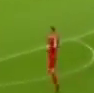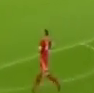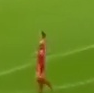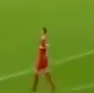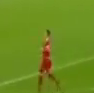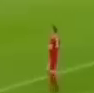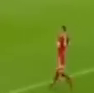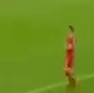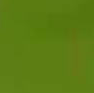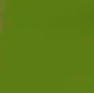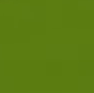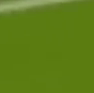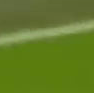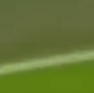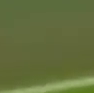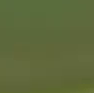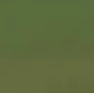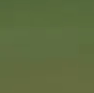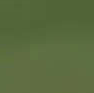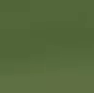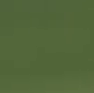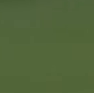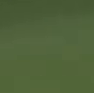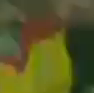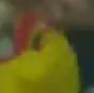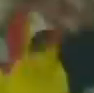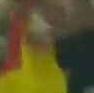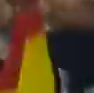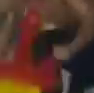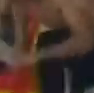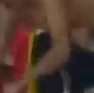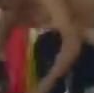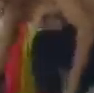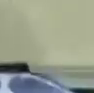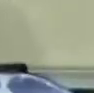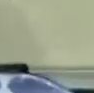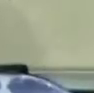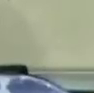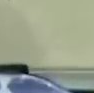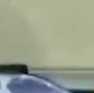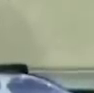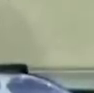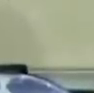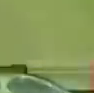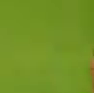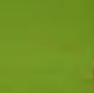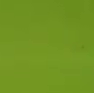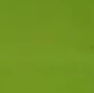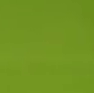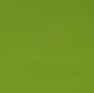in the net, and Real Madrid lead here in Munich by 2-1. A defensive catastrophe for